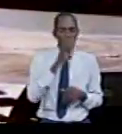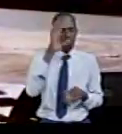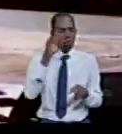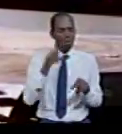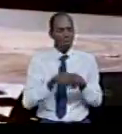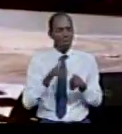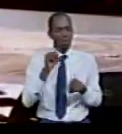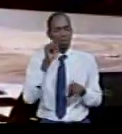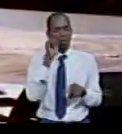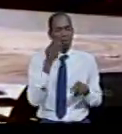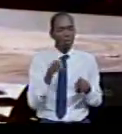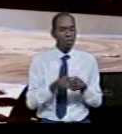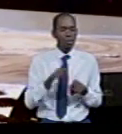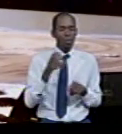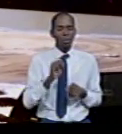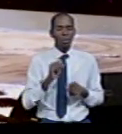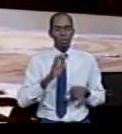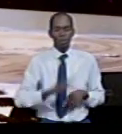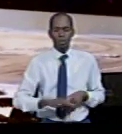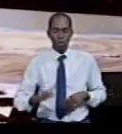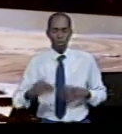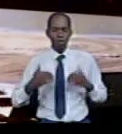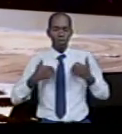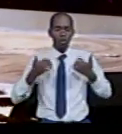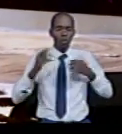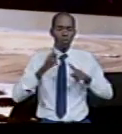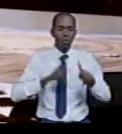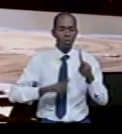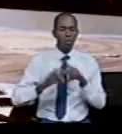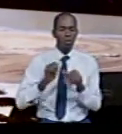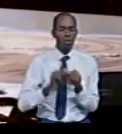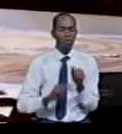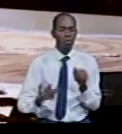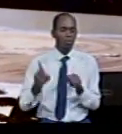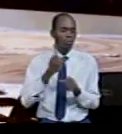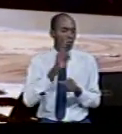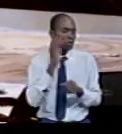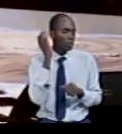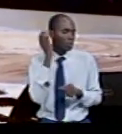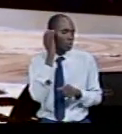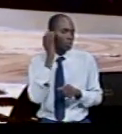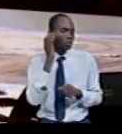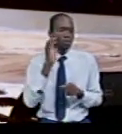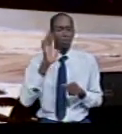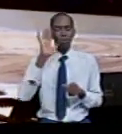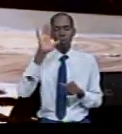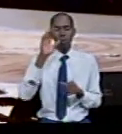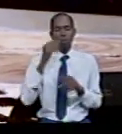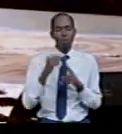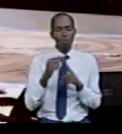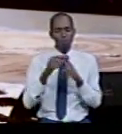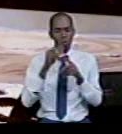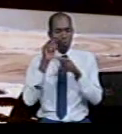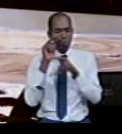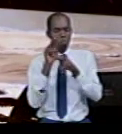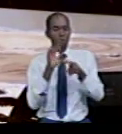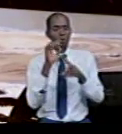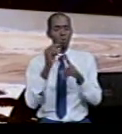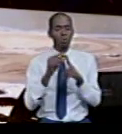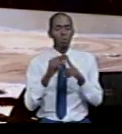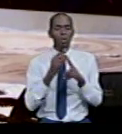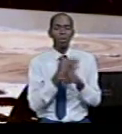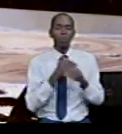sisters, children and young people, everyone listening to your word, concentrating on